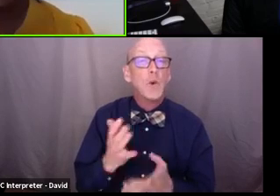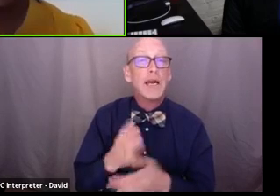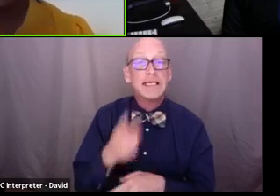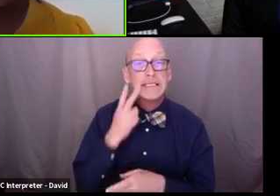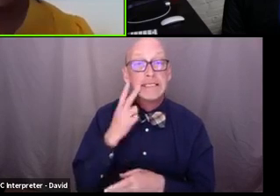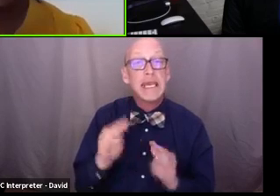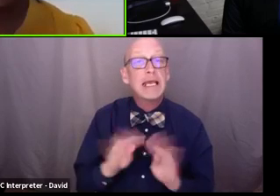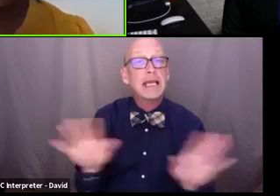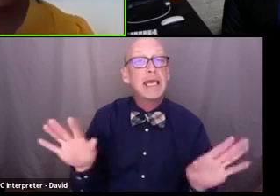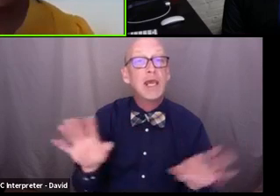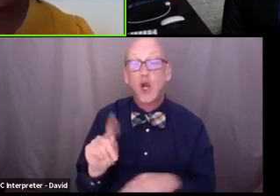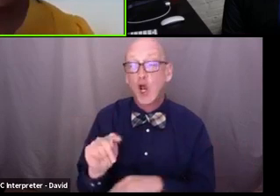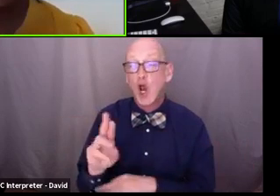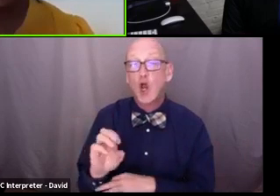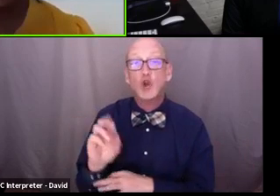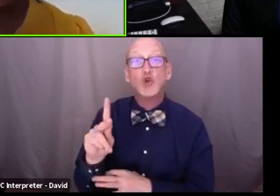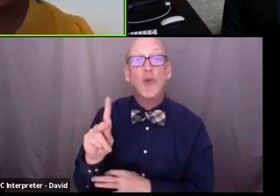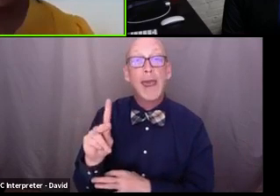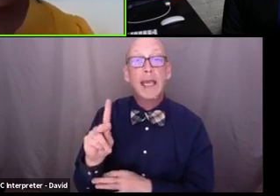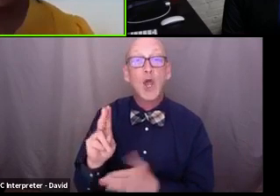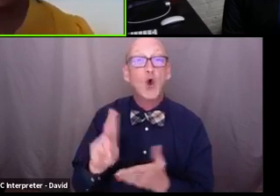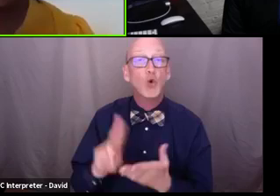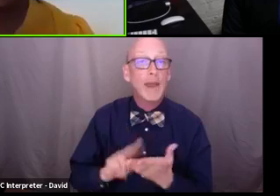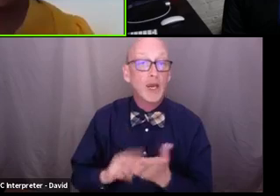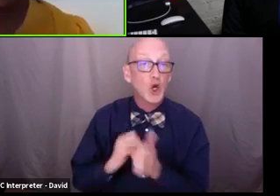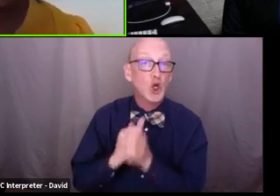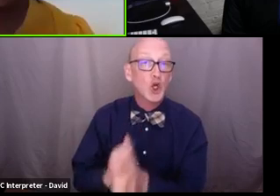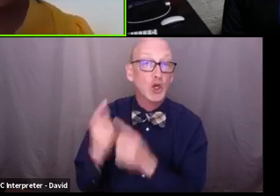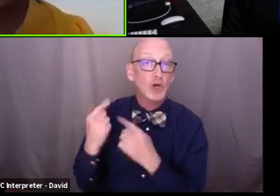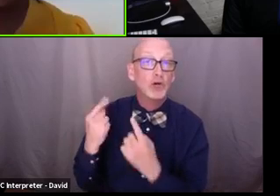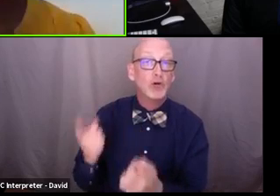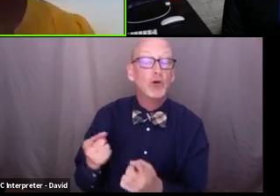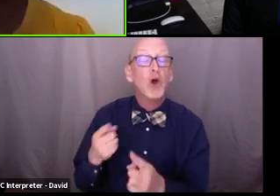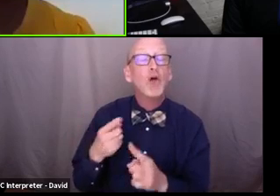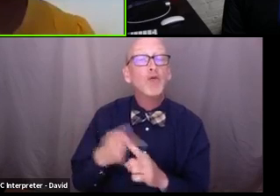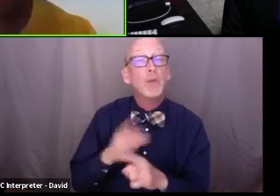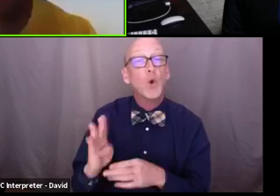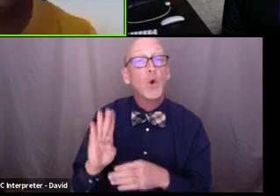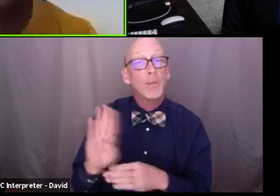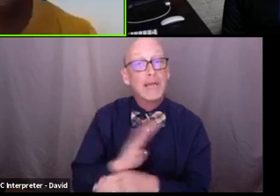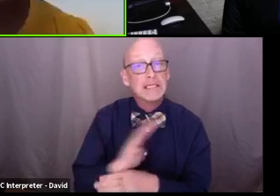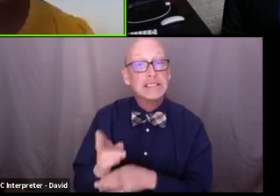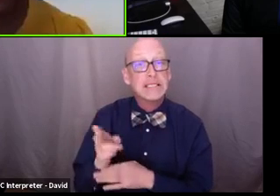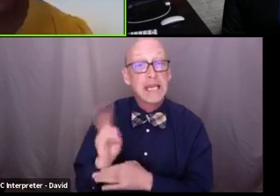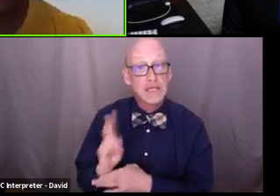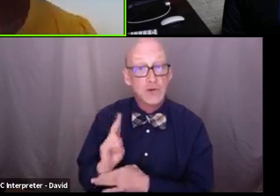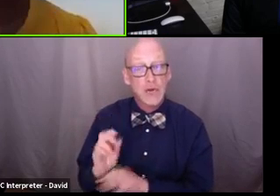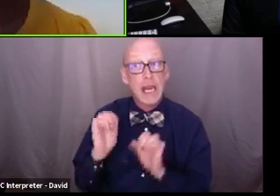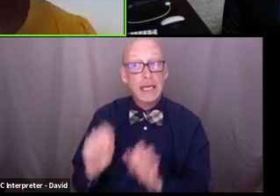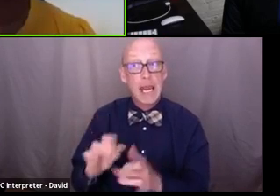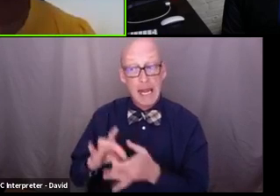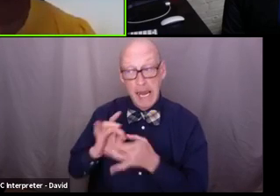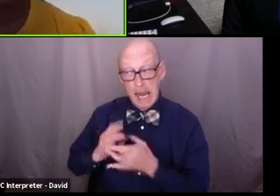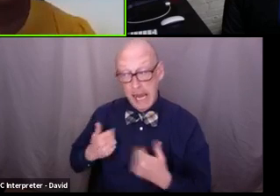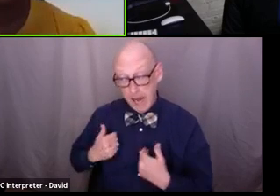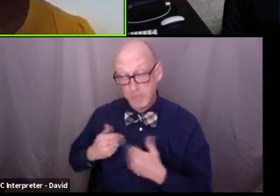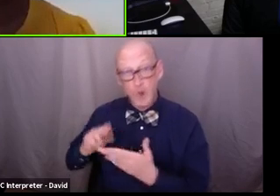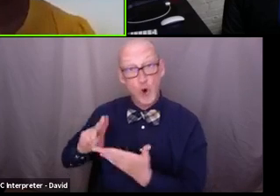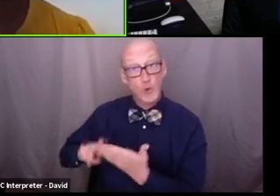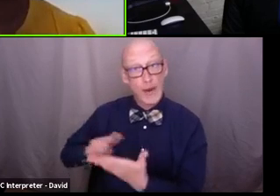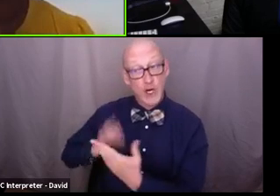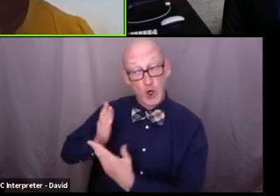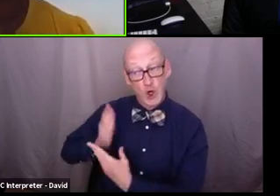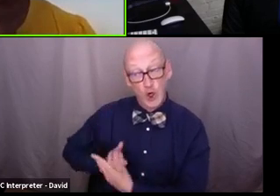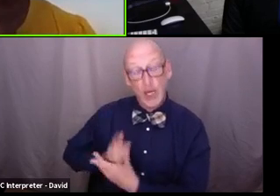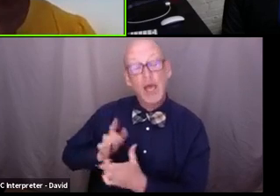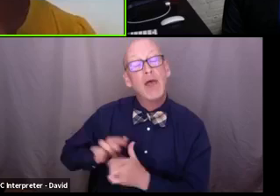that's indicative of your business history. So if you have, they can tie it back and have record of that. More than likely, you'll